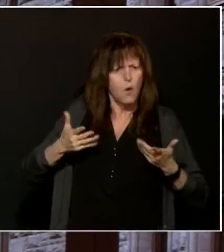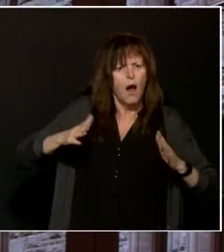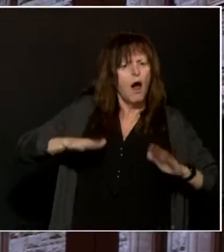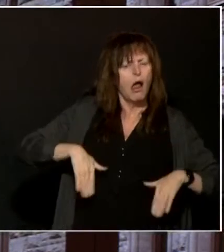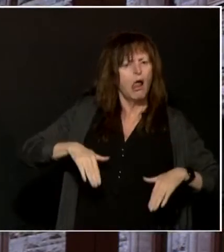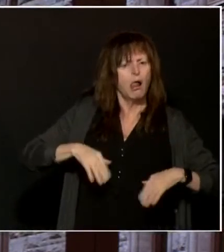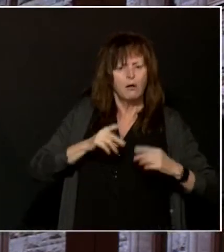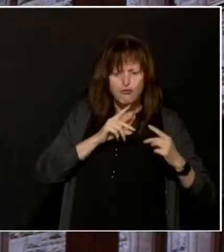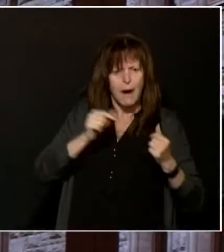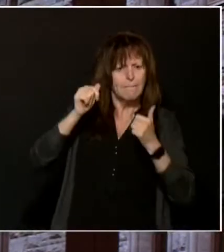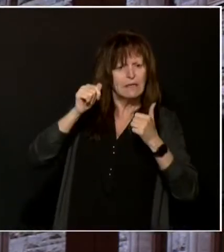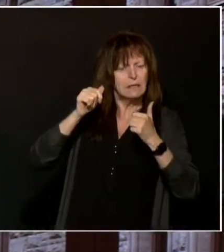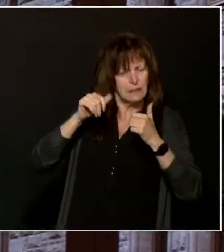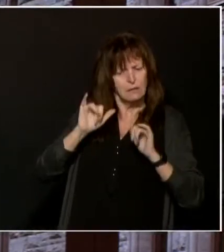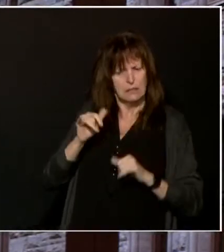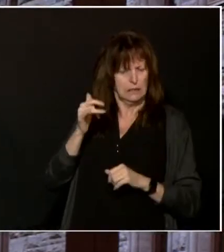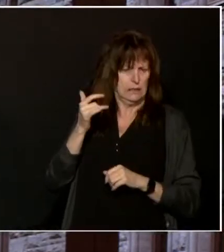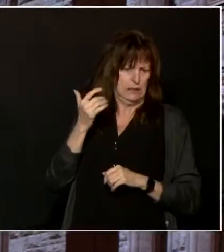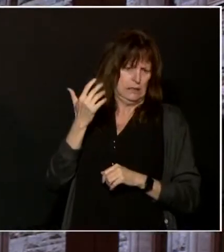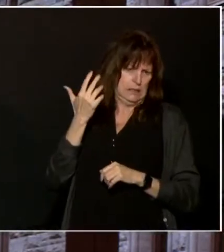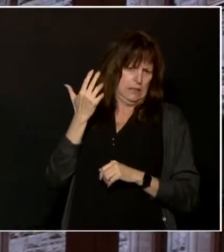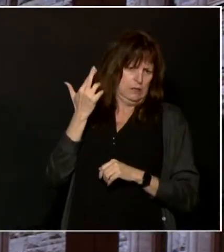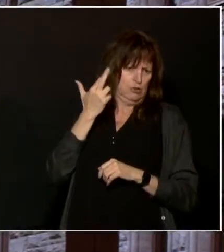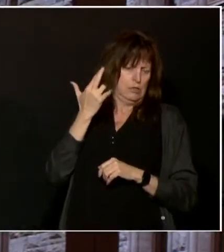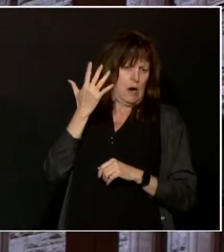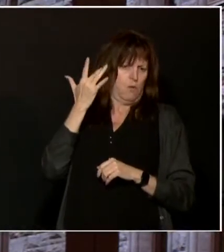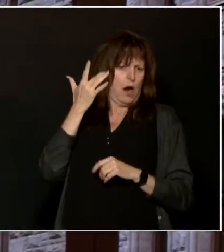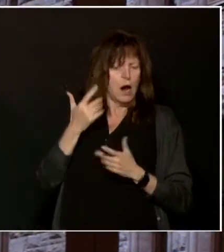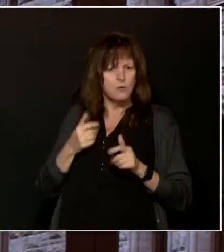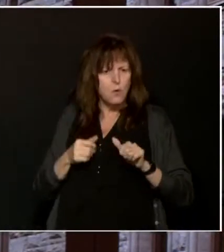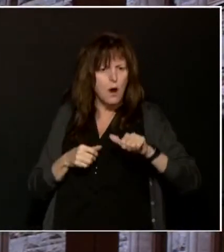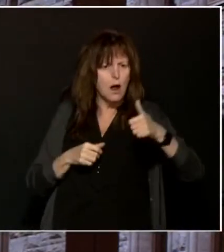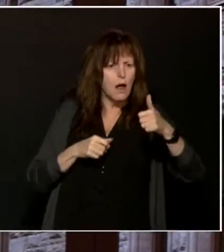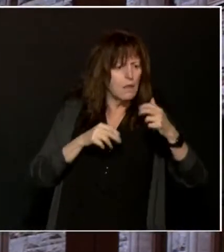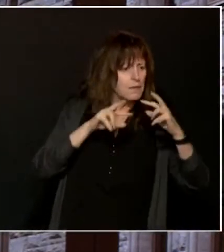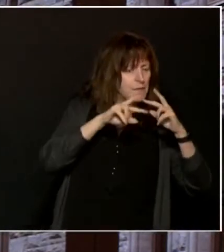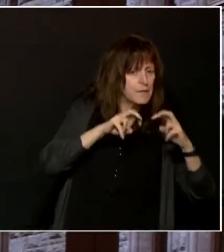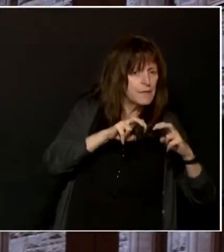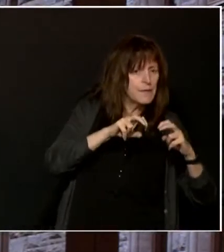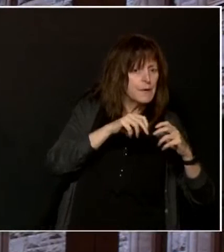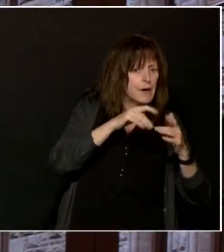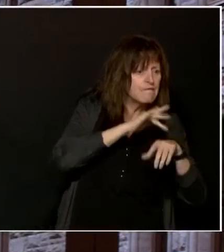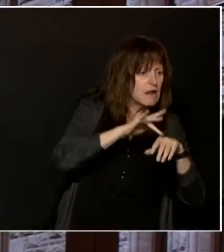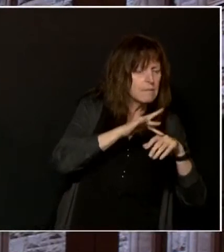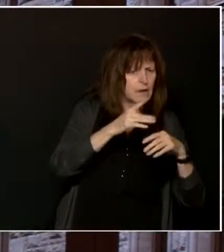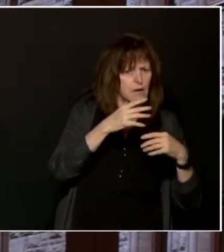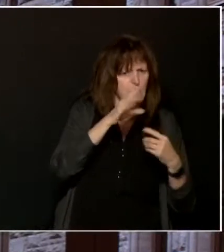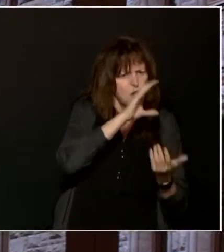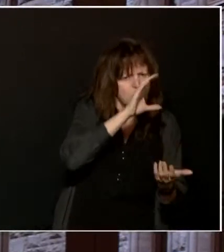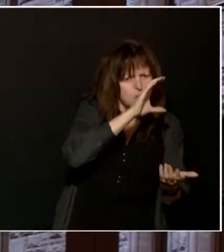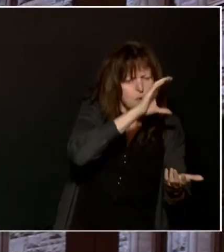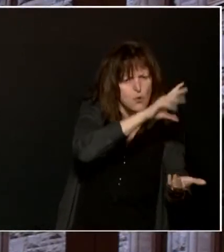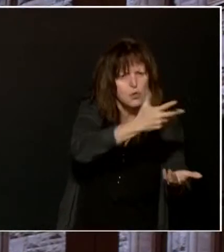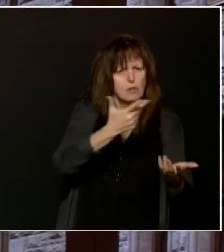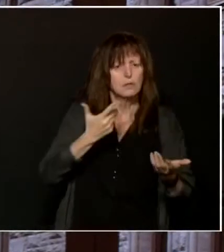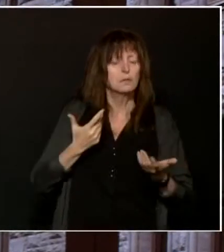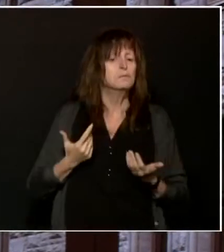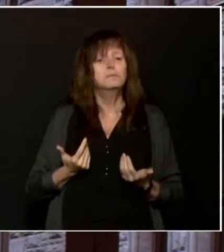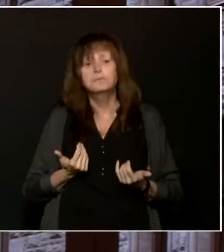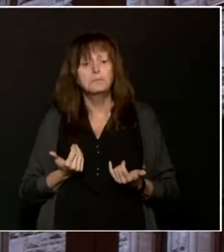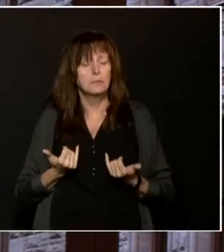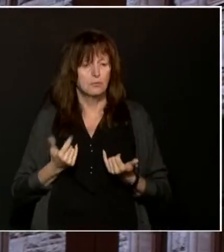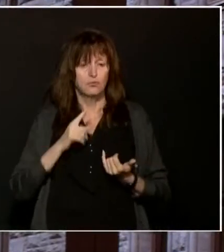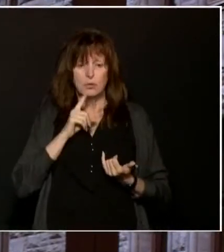more rapid screening process that might be available. In the meantime, then the recourse is to depend on whole